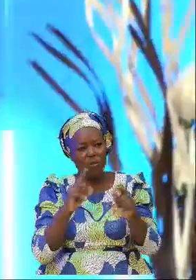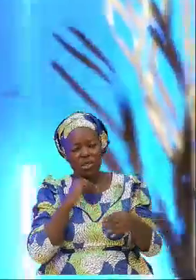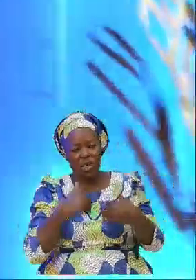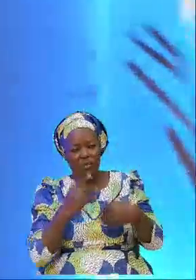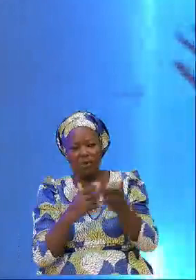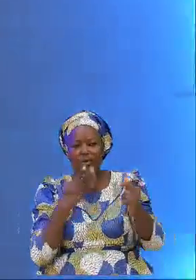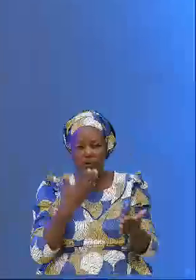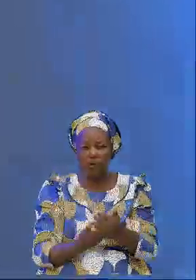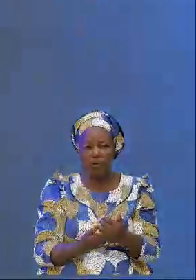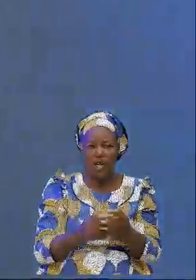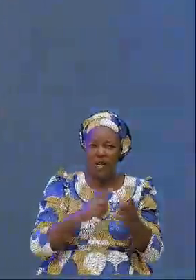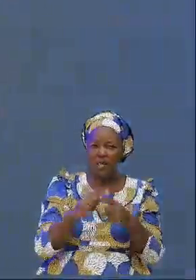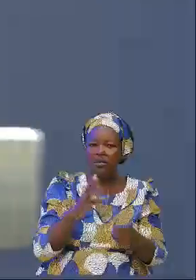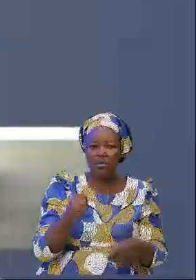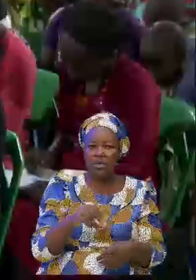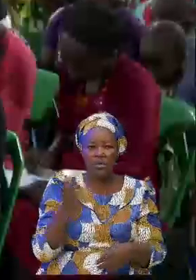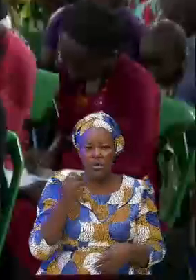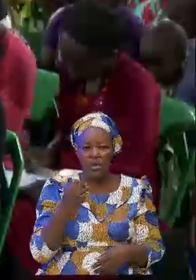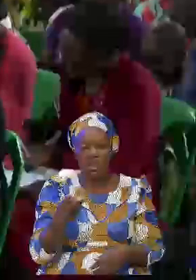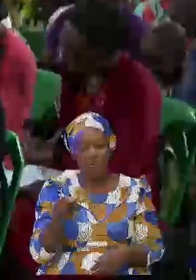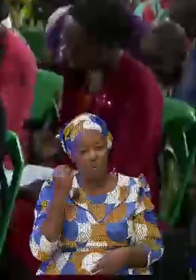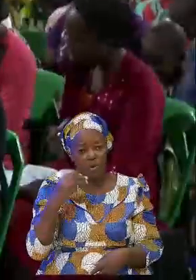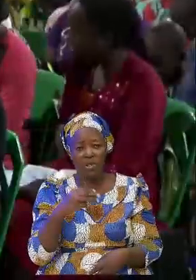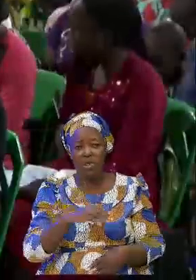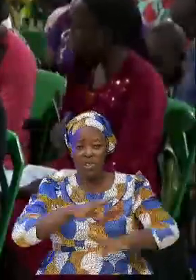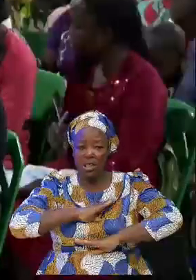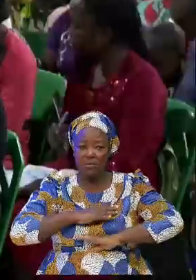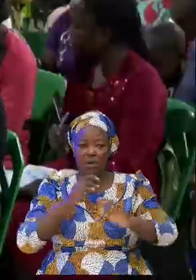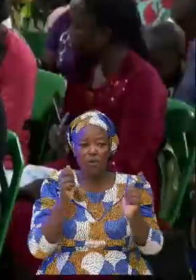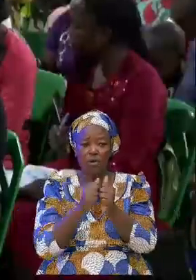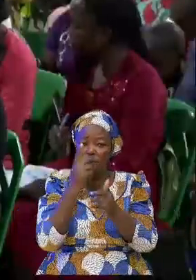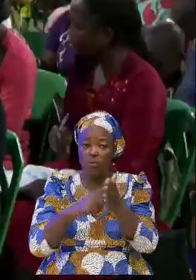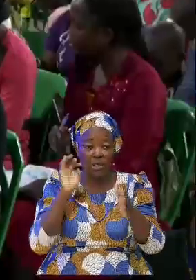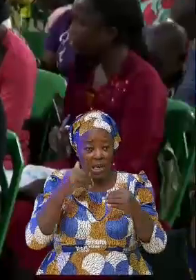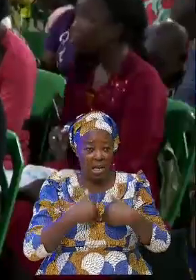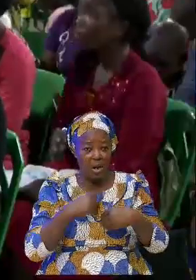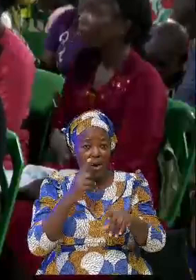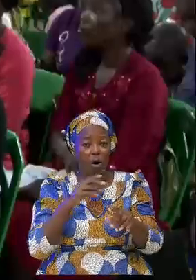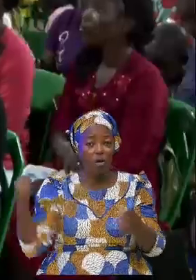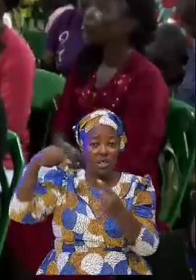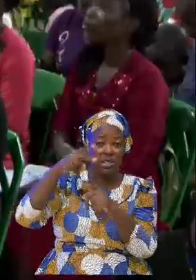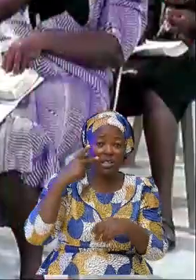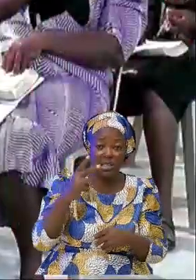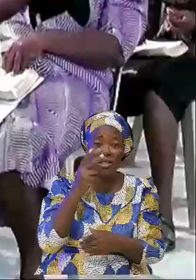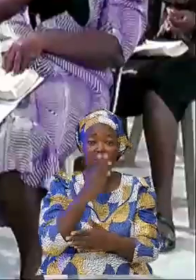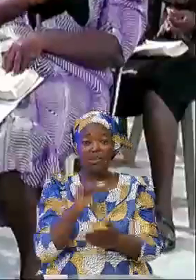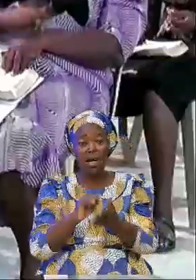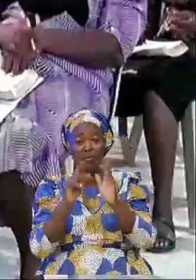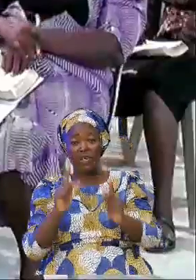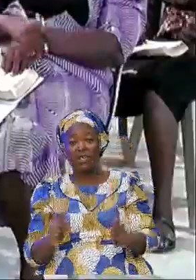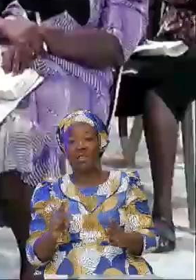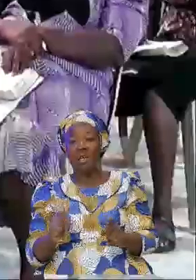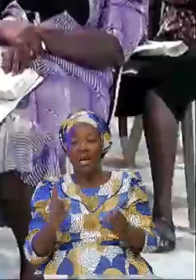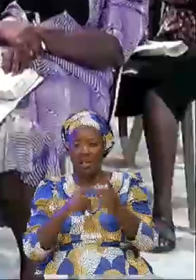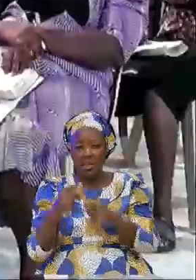It talks of, you know, somebody is having something good, and He was satisfied with what he had before he